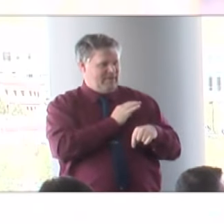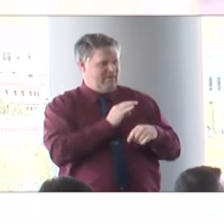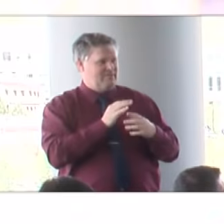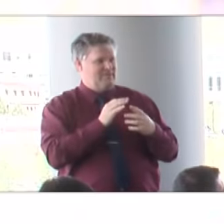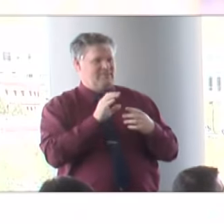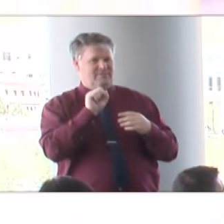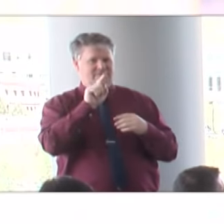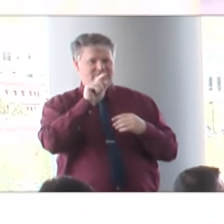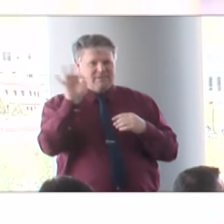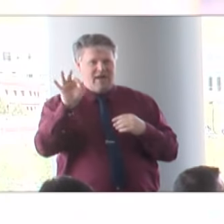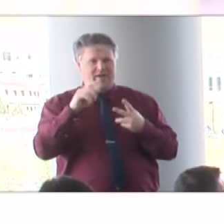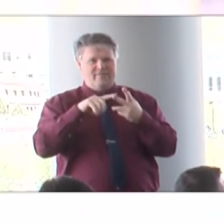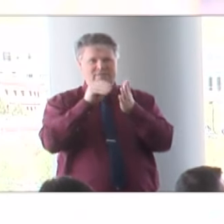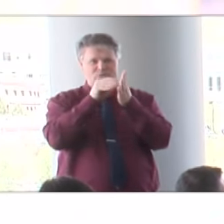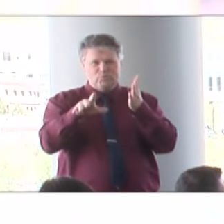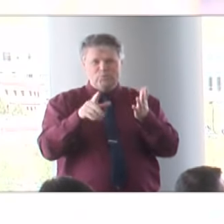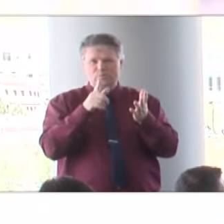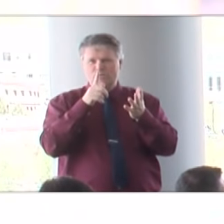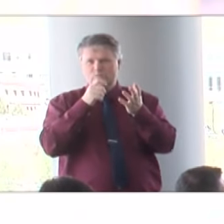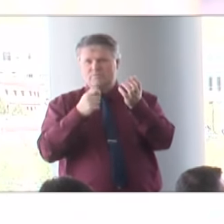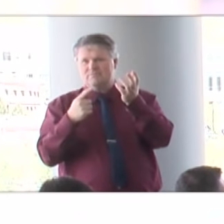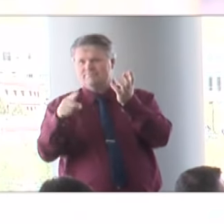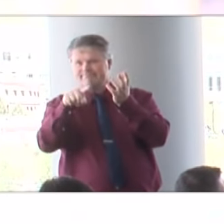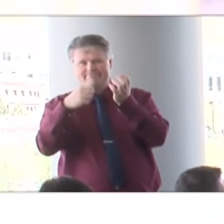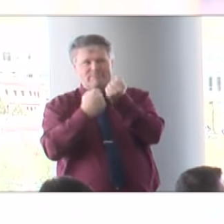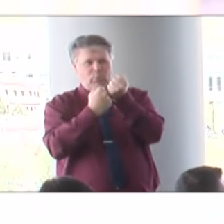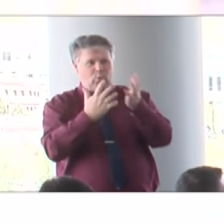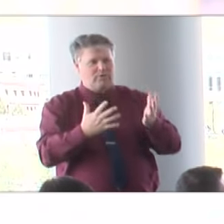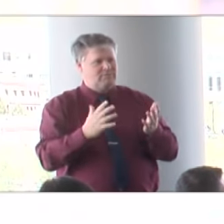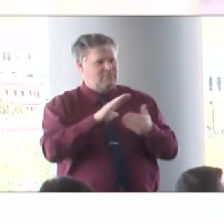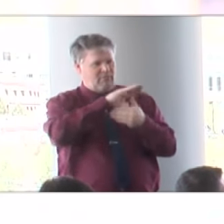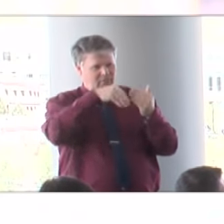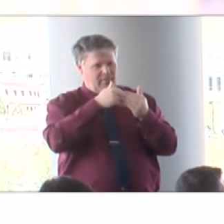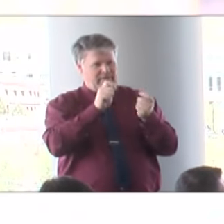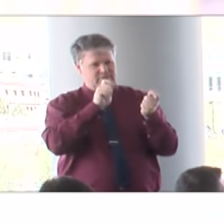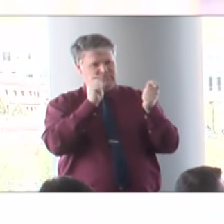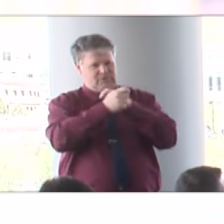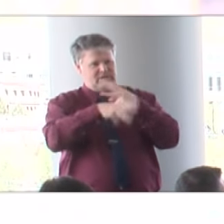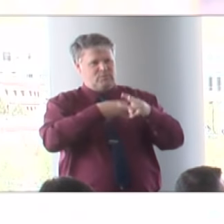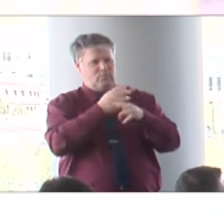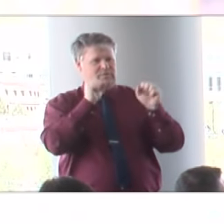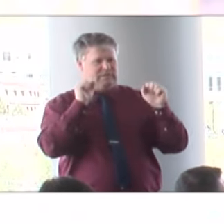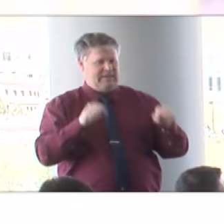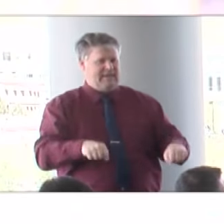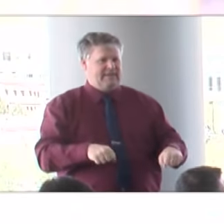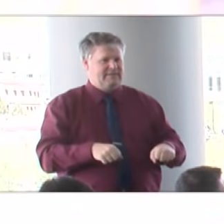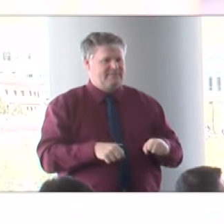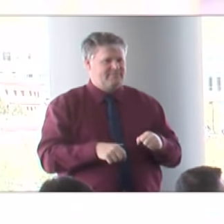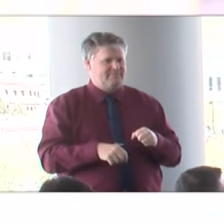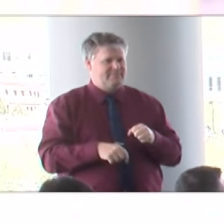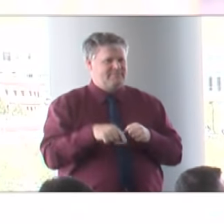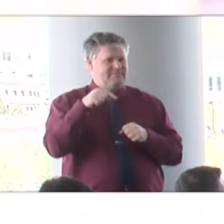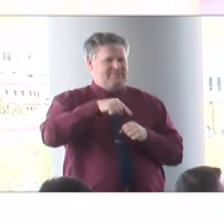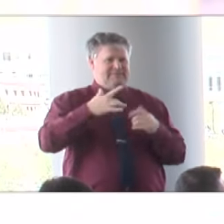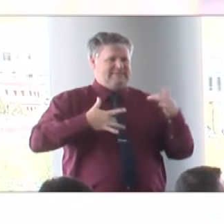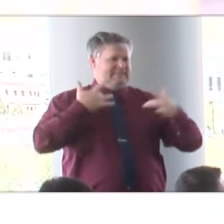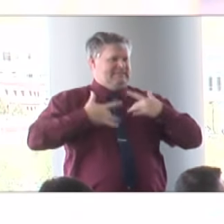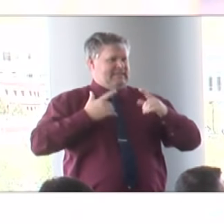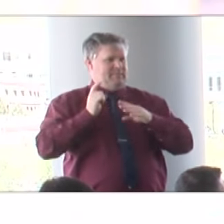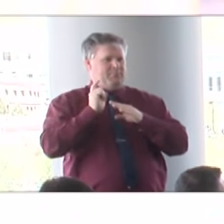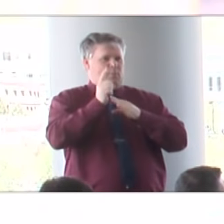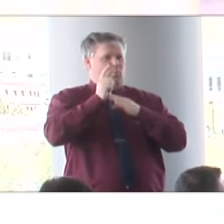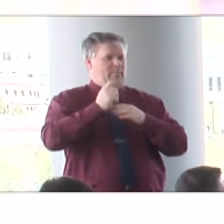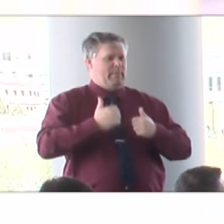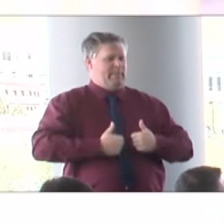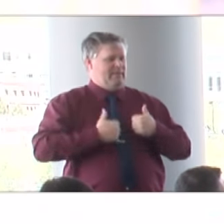staff, students, and supporters, you can change the world. At this exciting moment in the